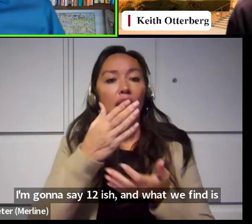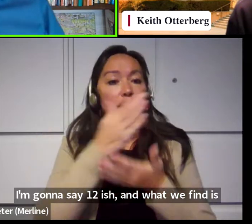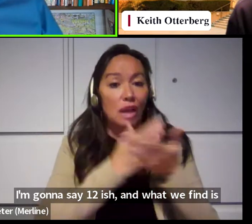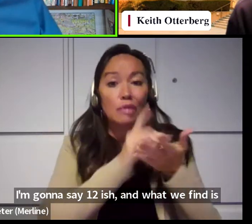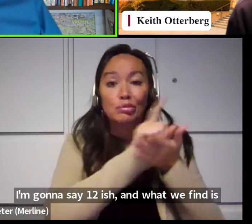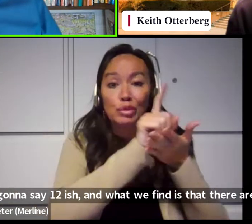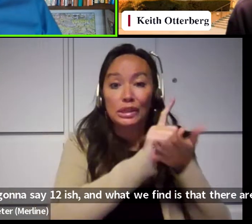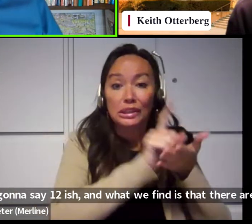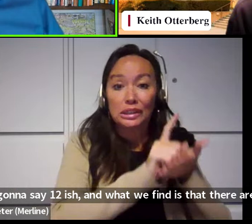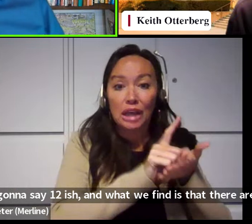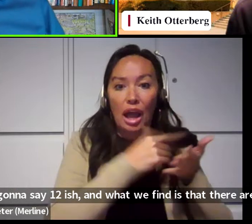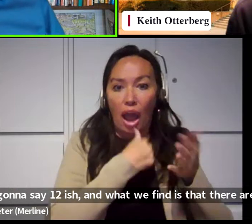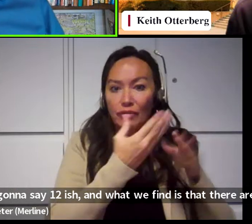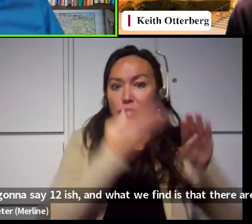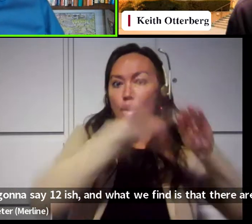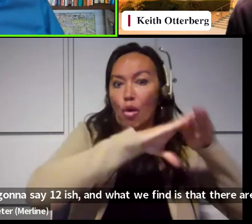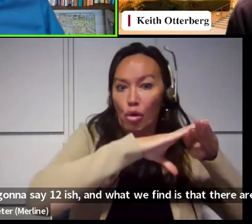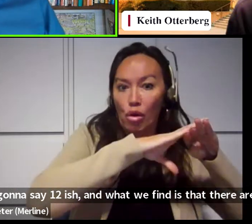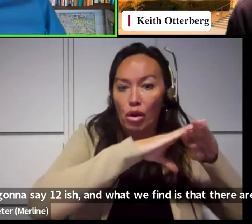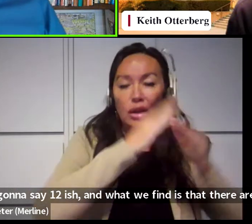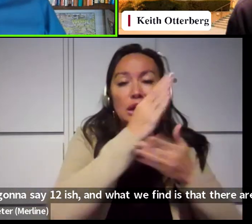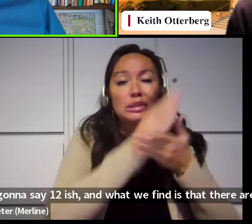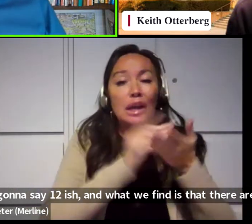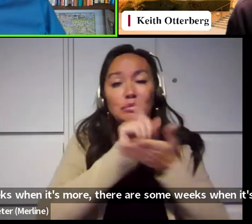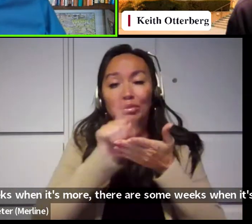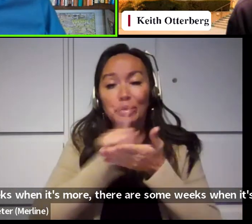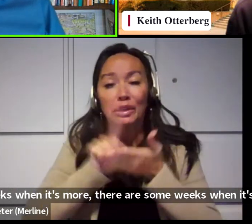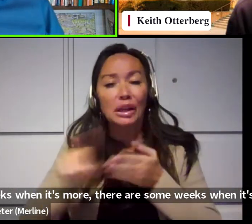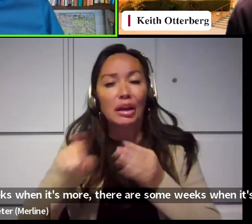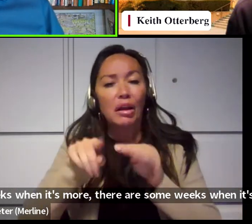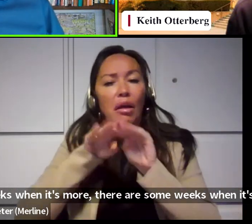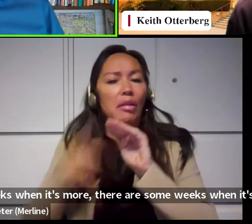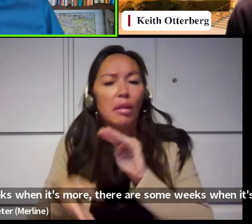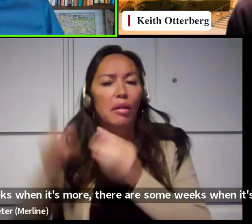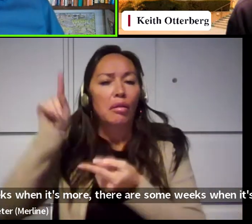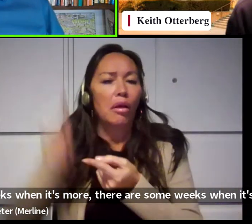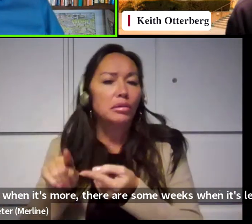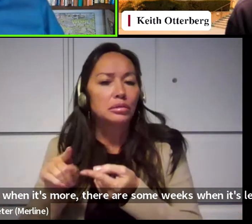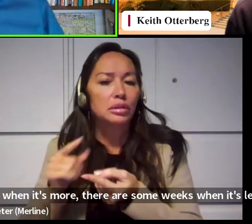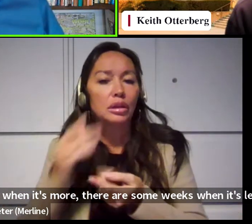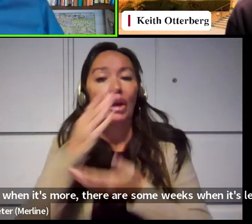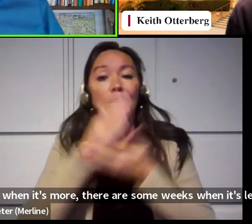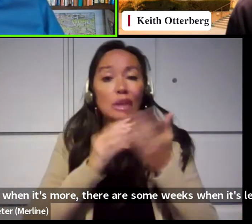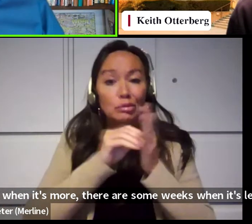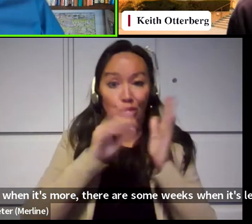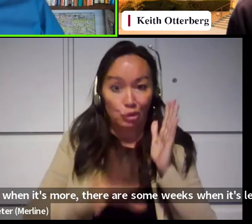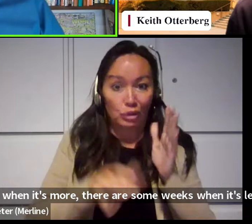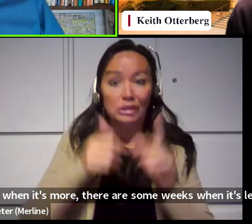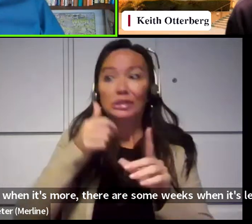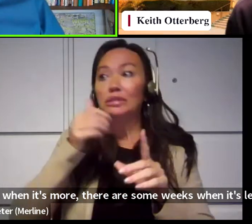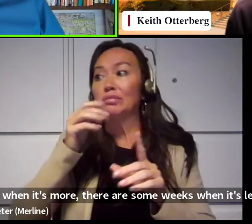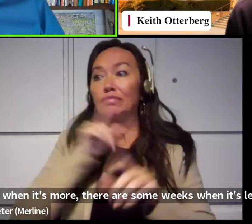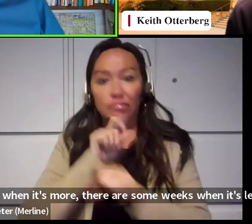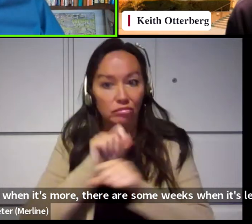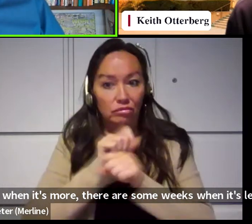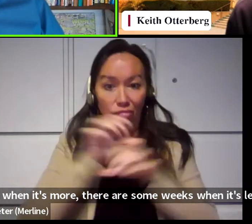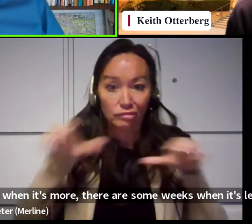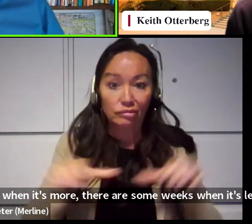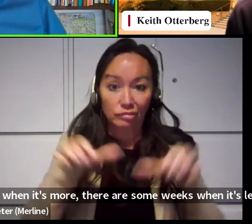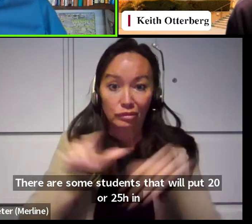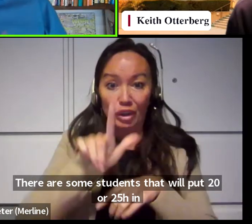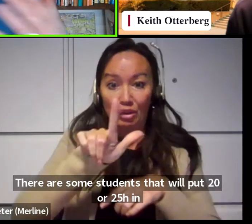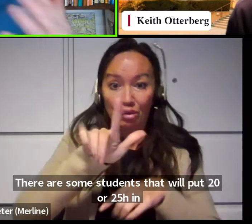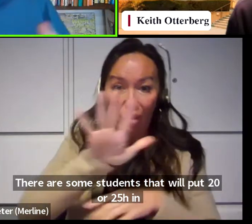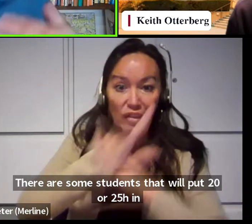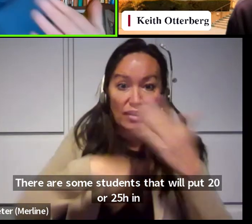more. There's some weeks when it's less. There are some students that will put 20 or 25 hours in there because they